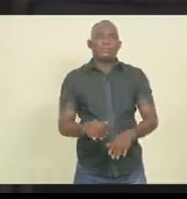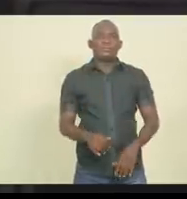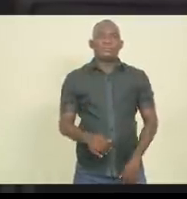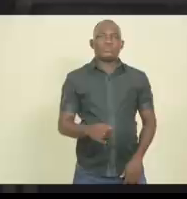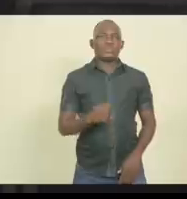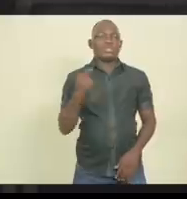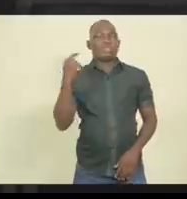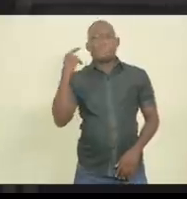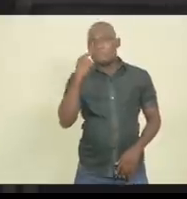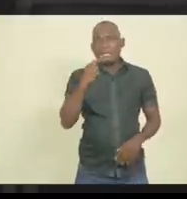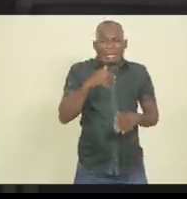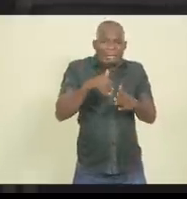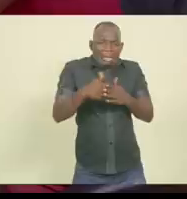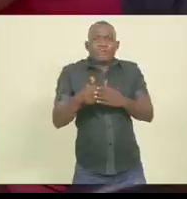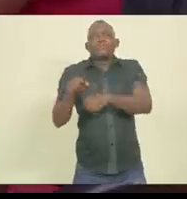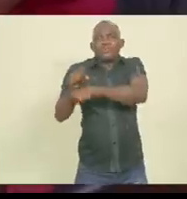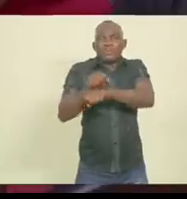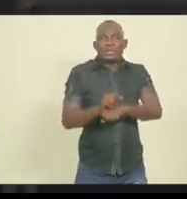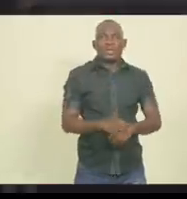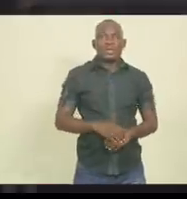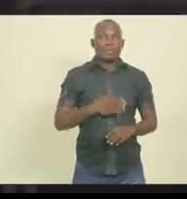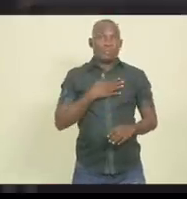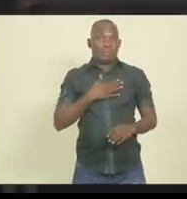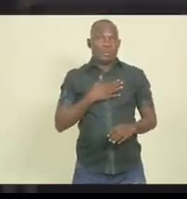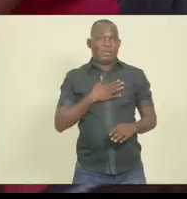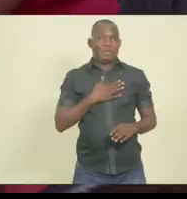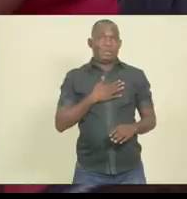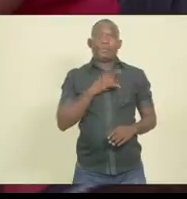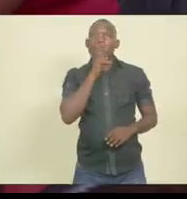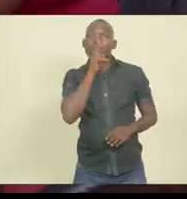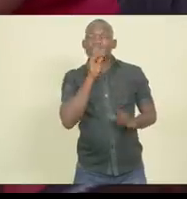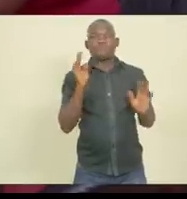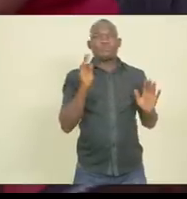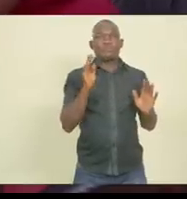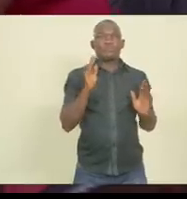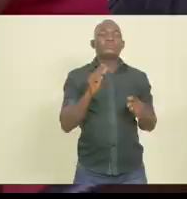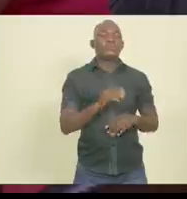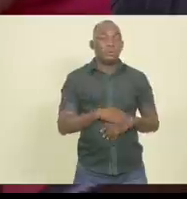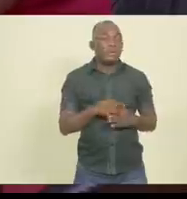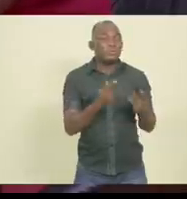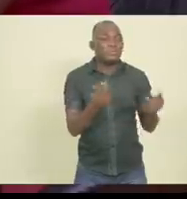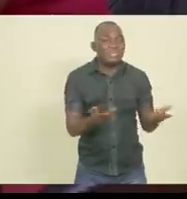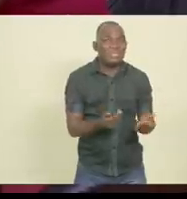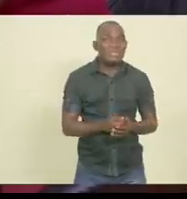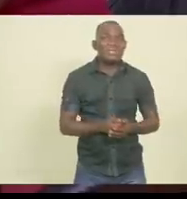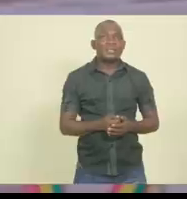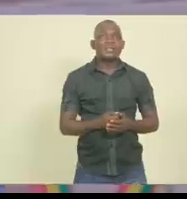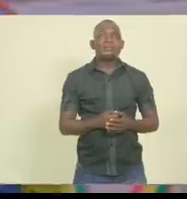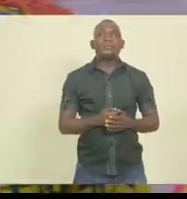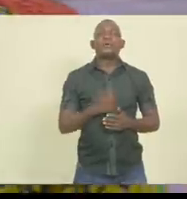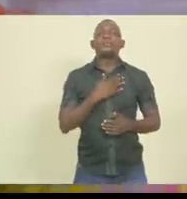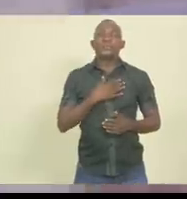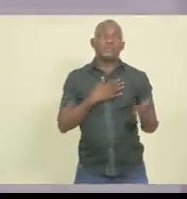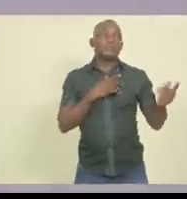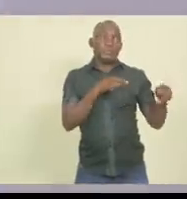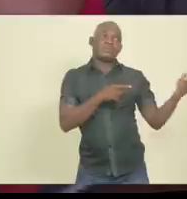so you can see what it is that I do here. But you have to promise not to talk. Alright. What am I even gonna do home? Let me just stay. Exactly. Please,